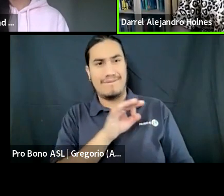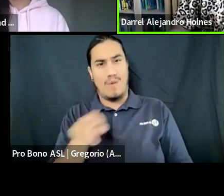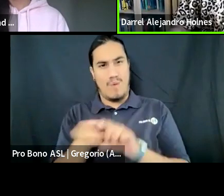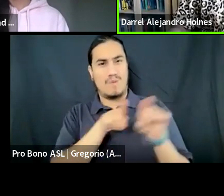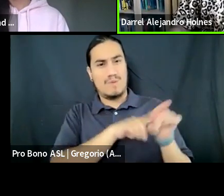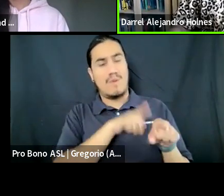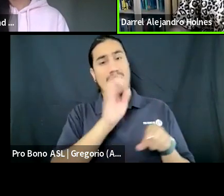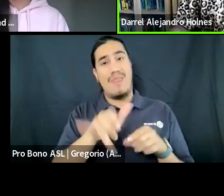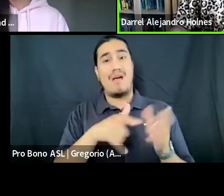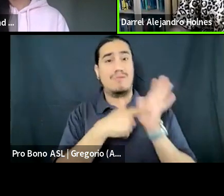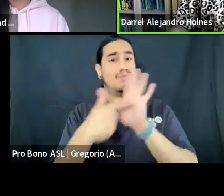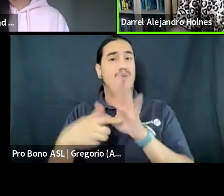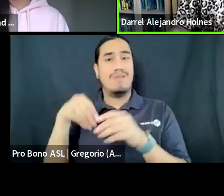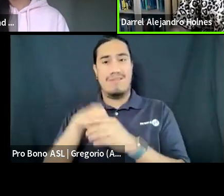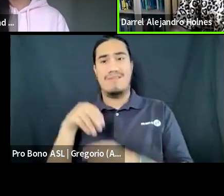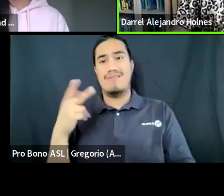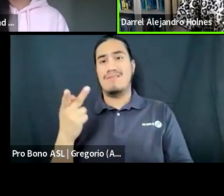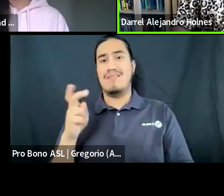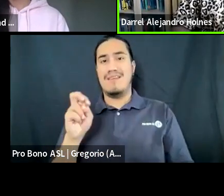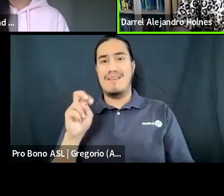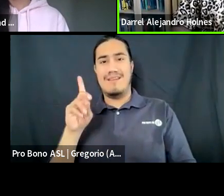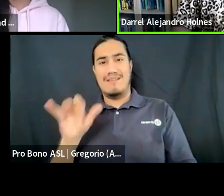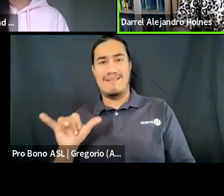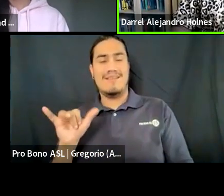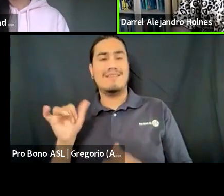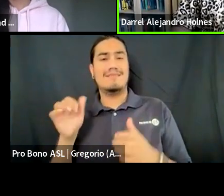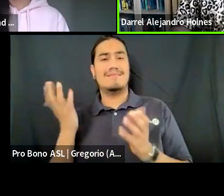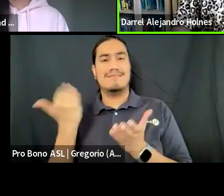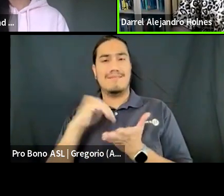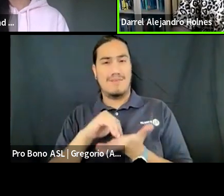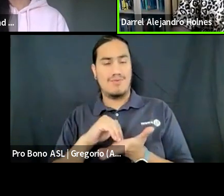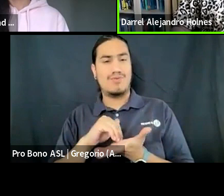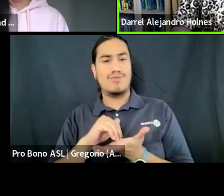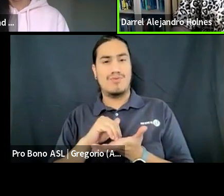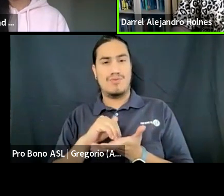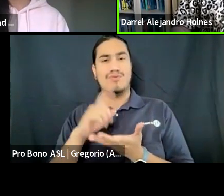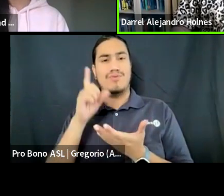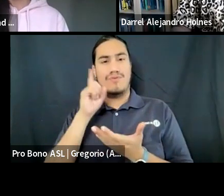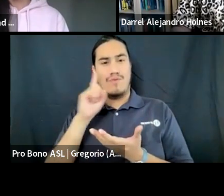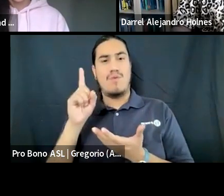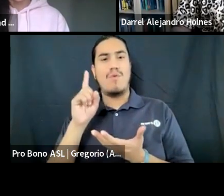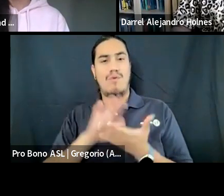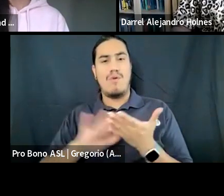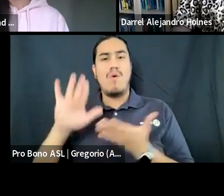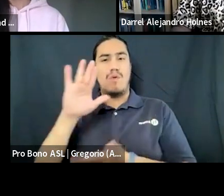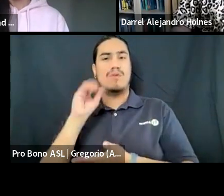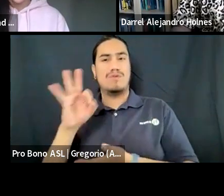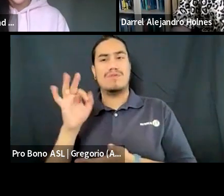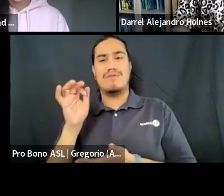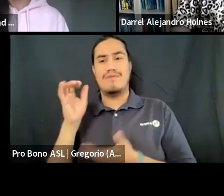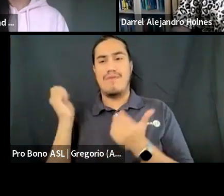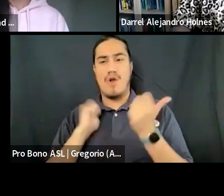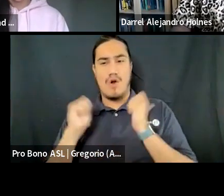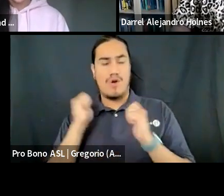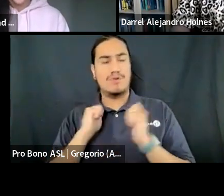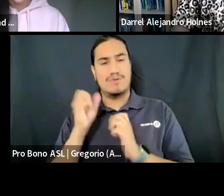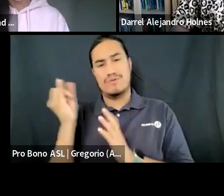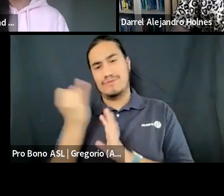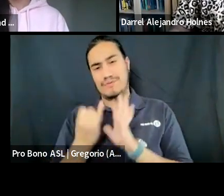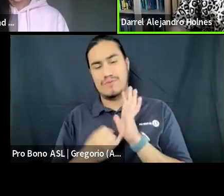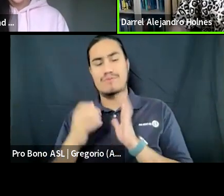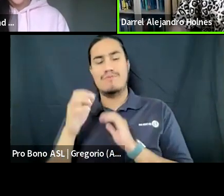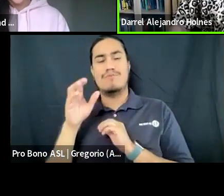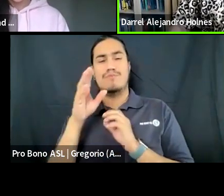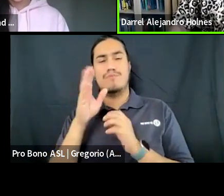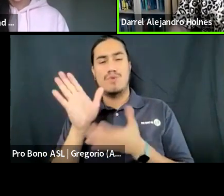Kennedy Center for the Arts College Theater Festivals, KCACTF. Yes, I love that. Yeah, and then